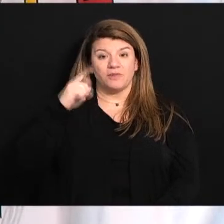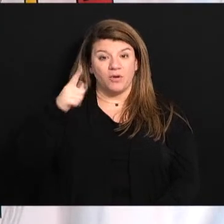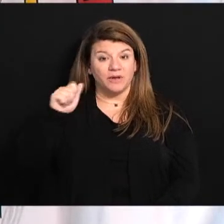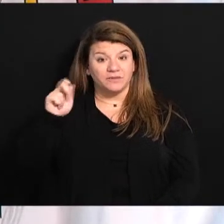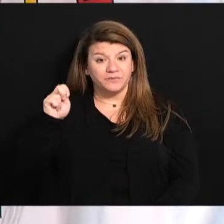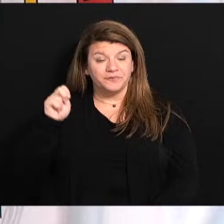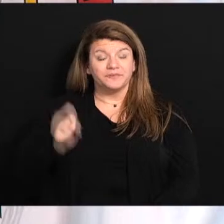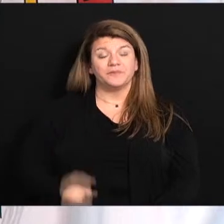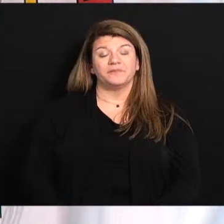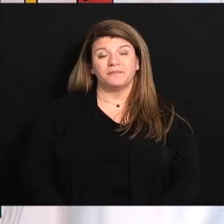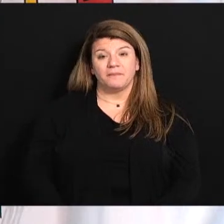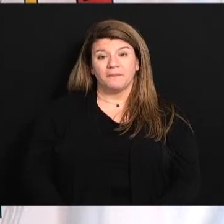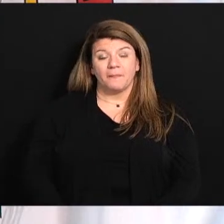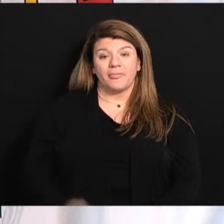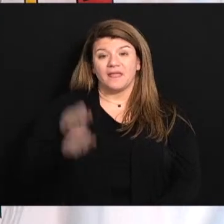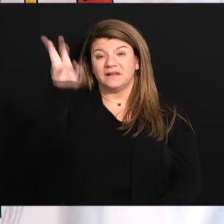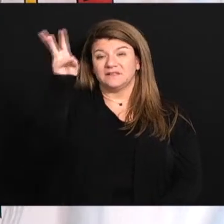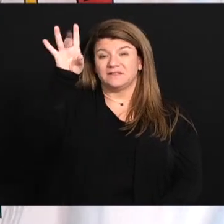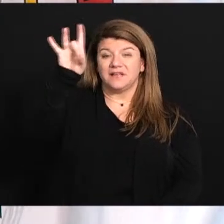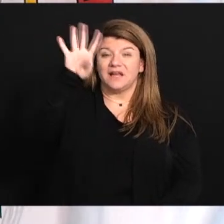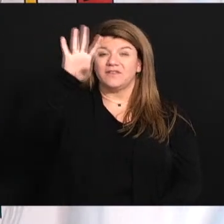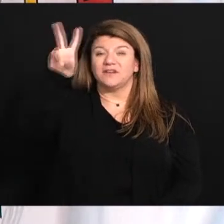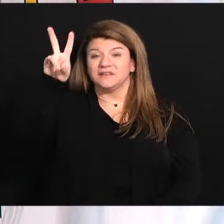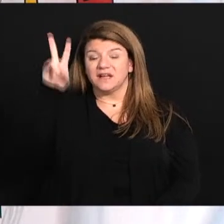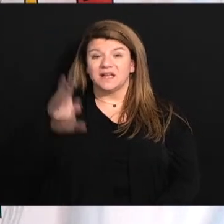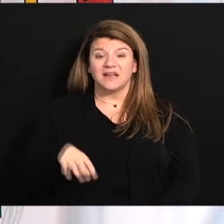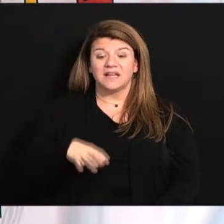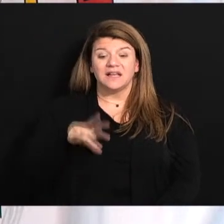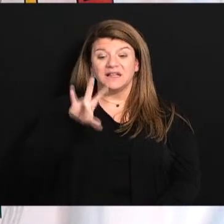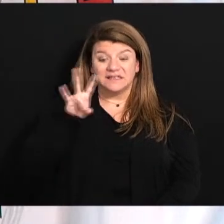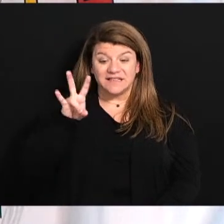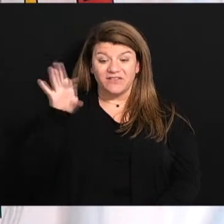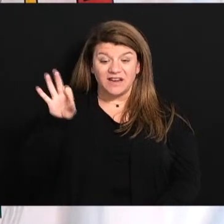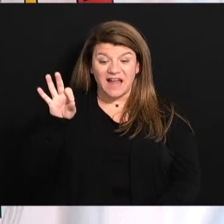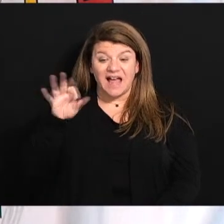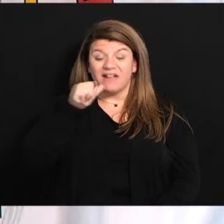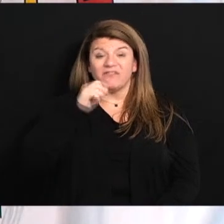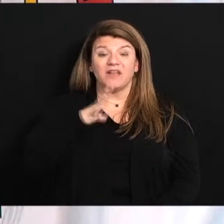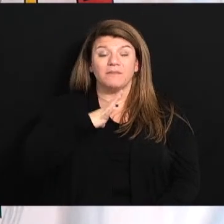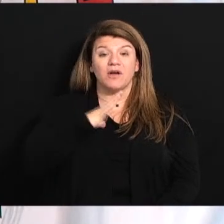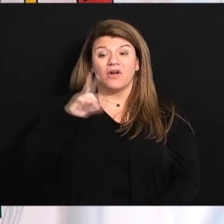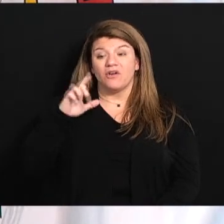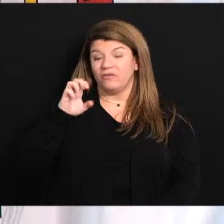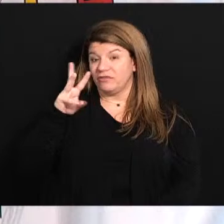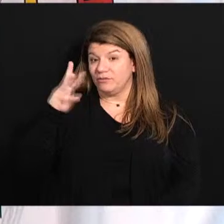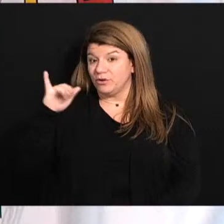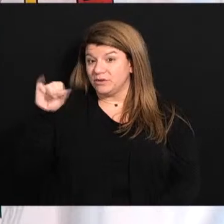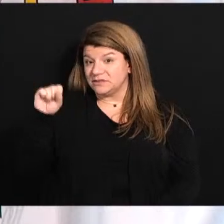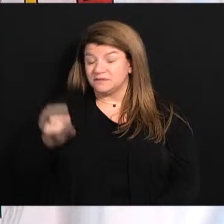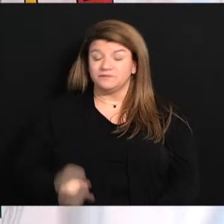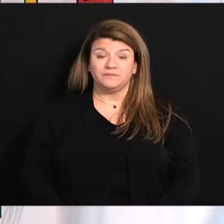County. The 6,842nd death is a 79-year-old female from Lewis County.